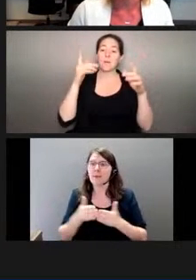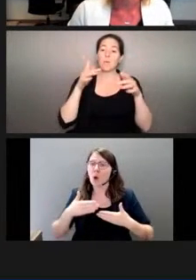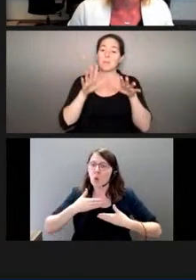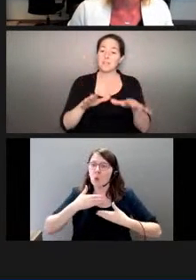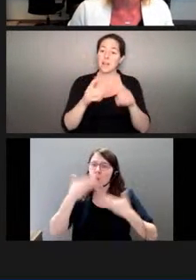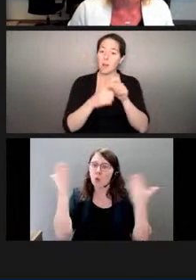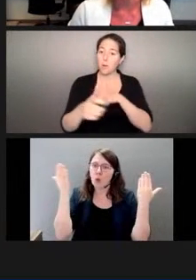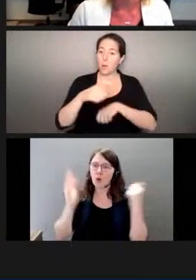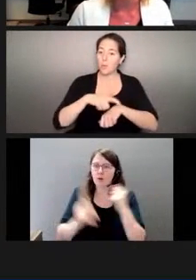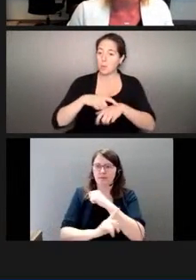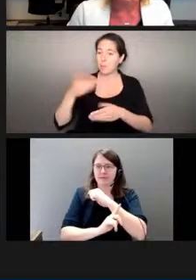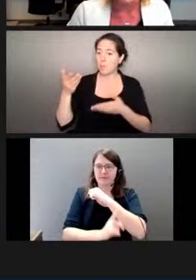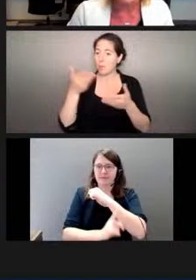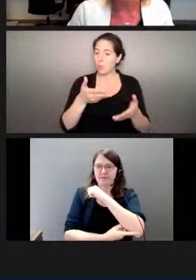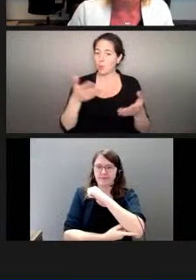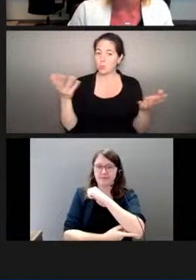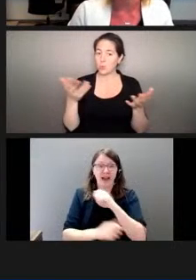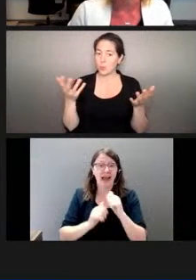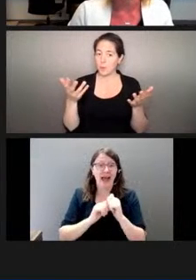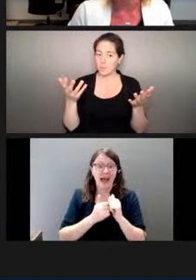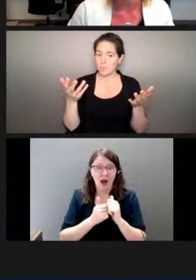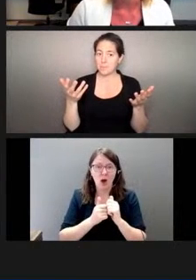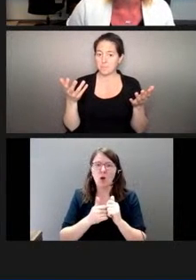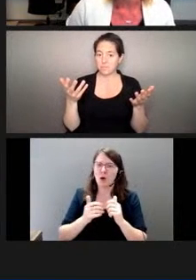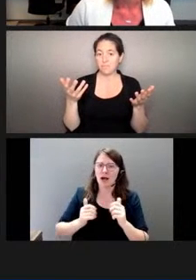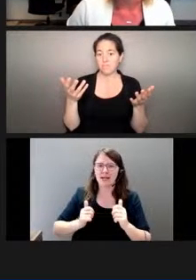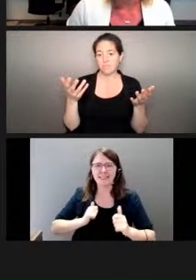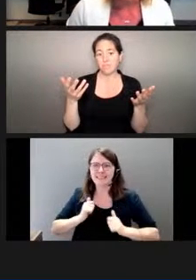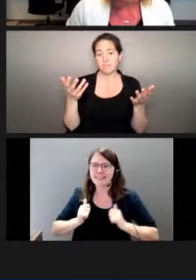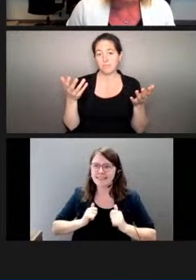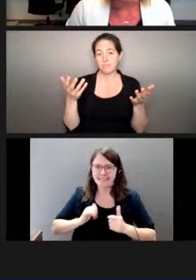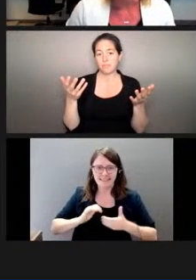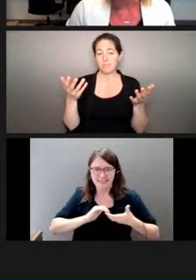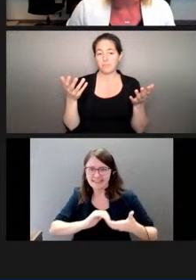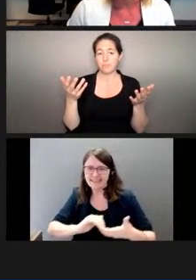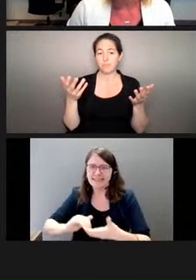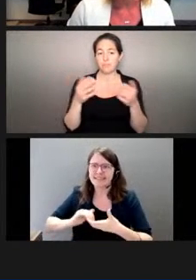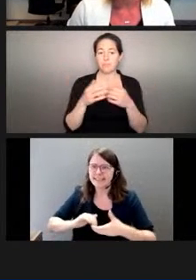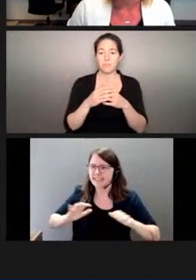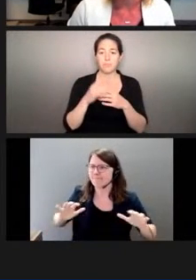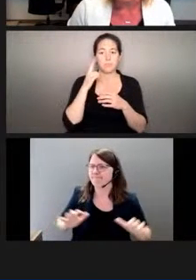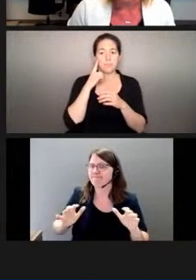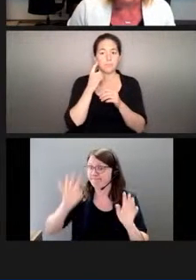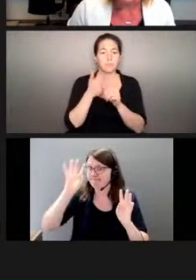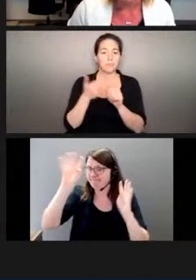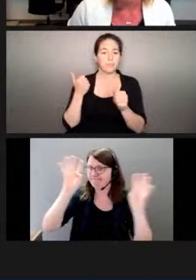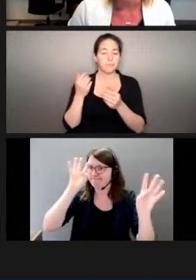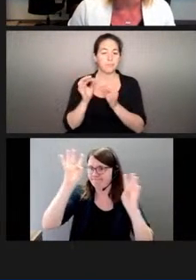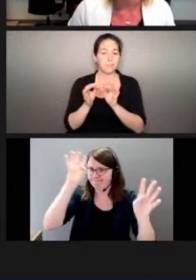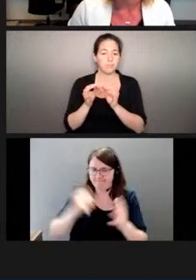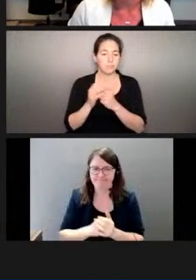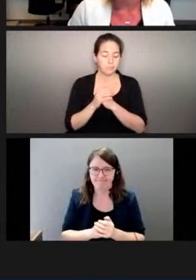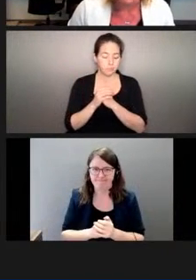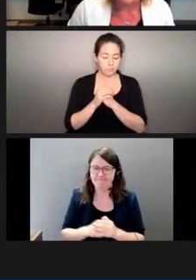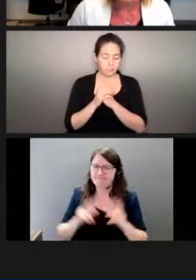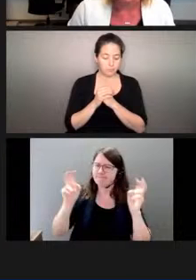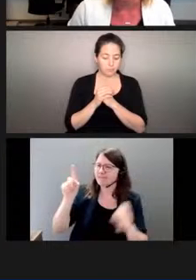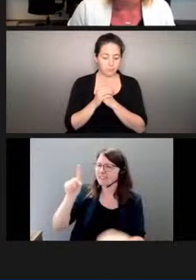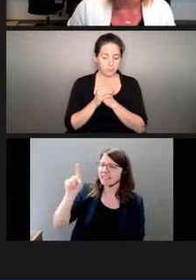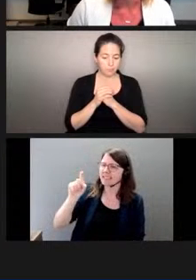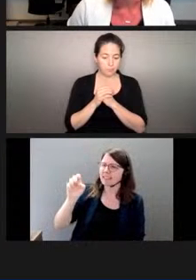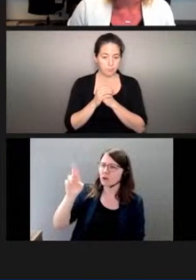progressive, collective, and innovation action. So zero waste itself is considered a philosophy and a call to